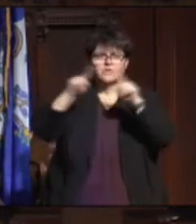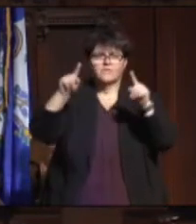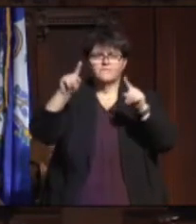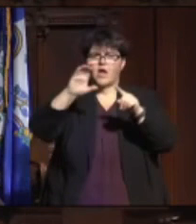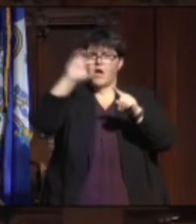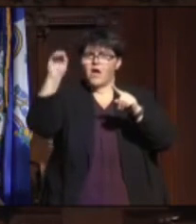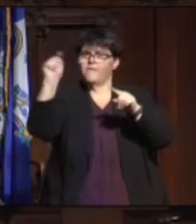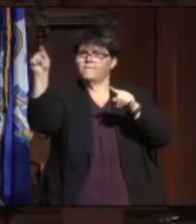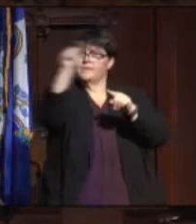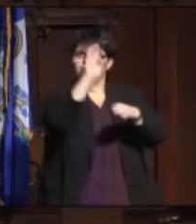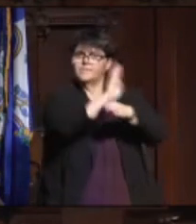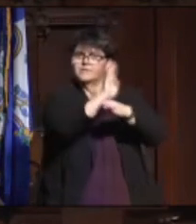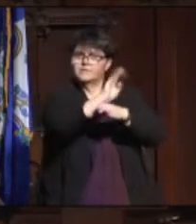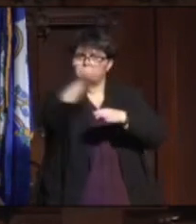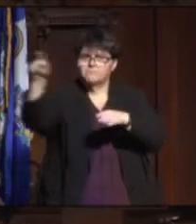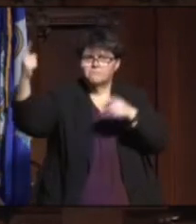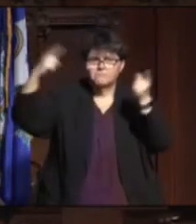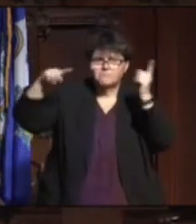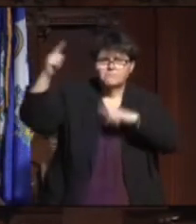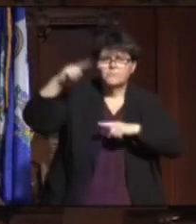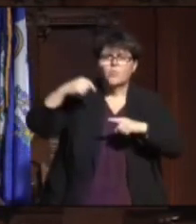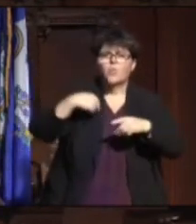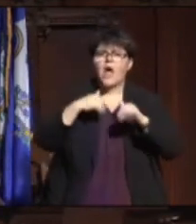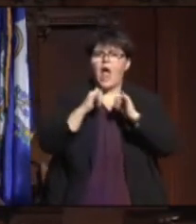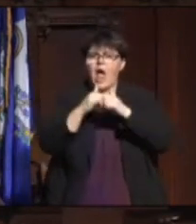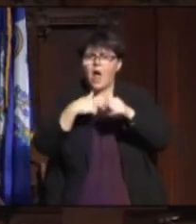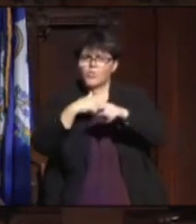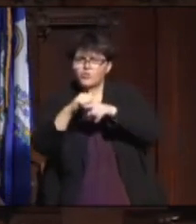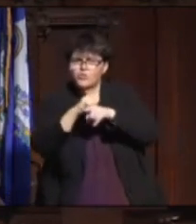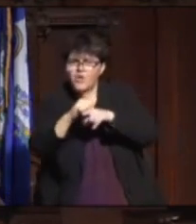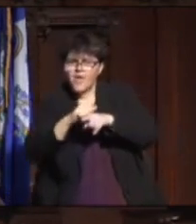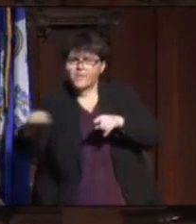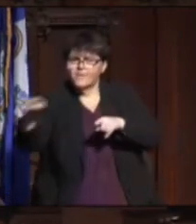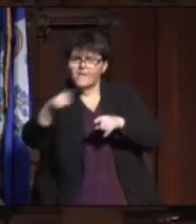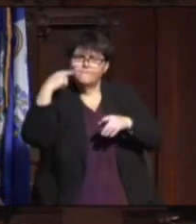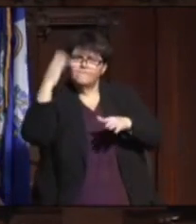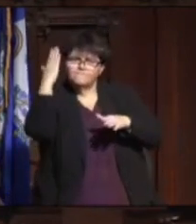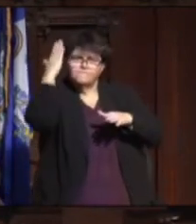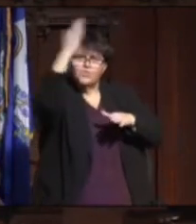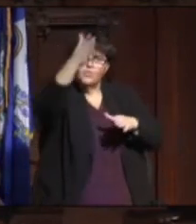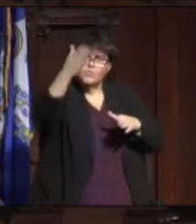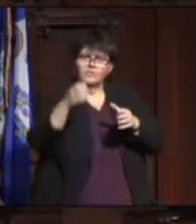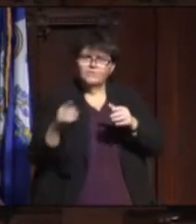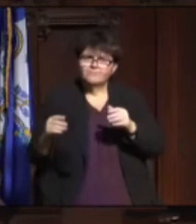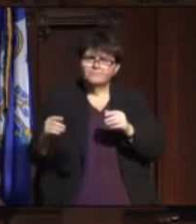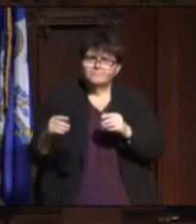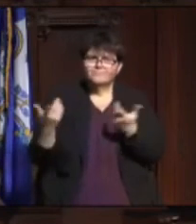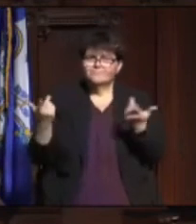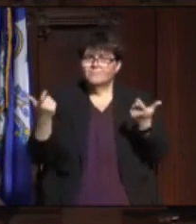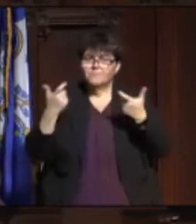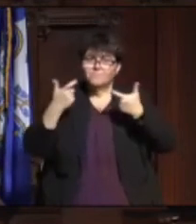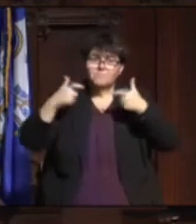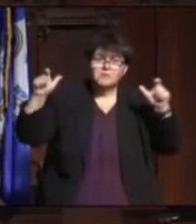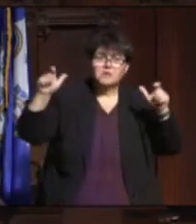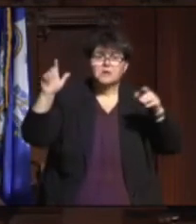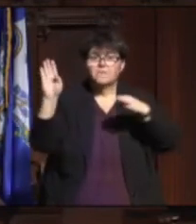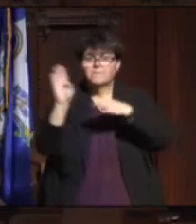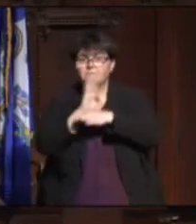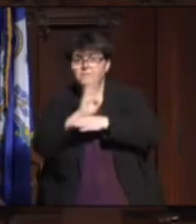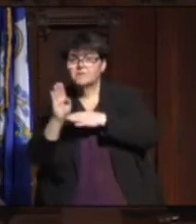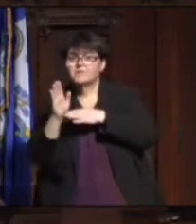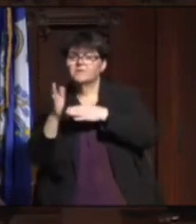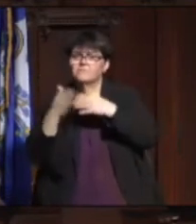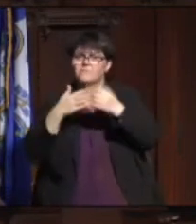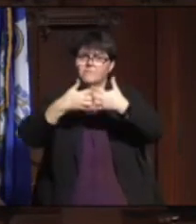next generation of workers. Some of the major industries we'll focus on is, of course, manufacturing, healthcare, information